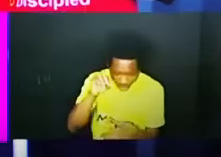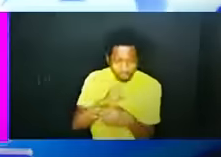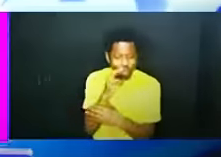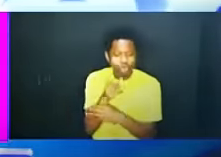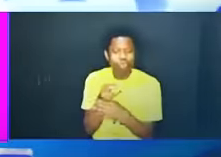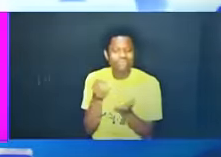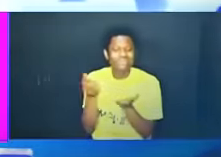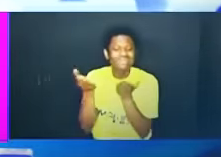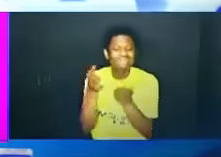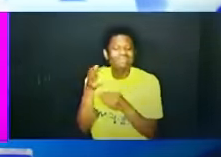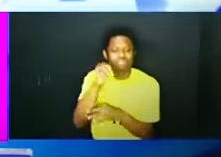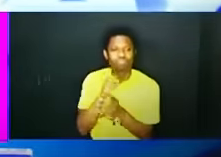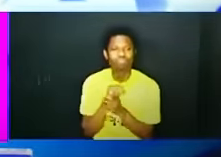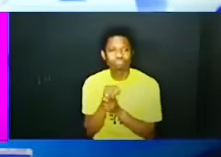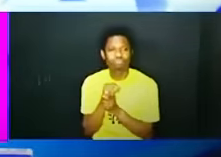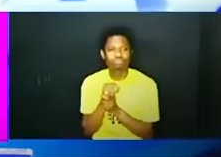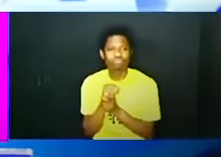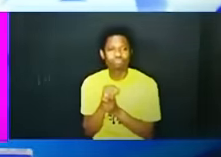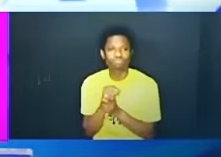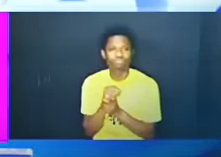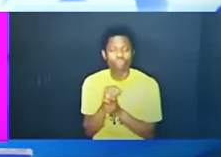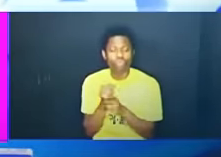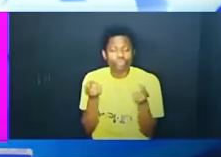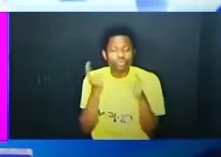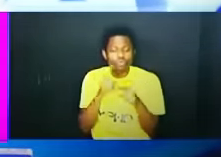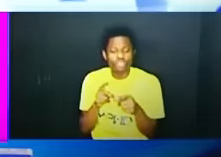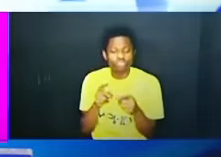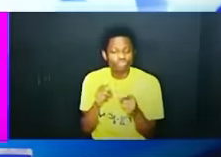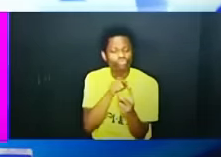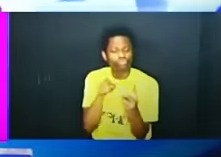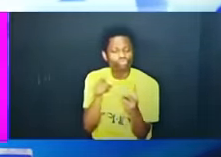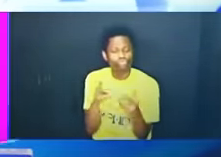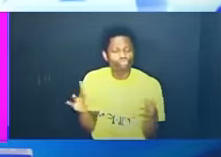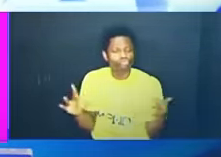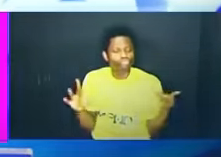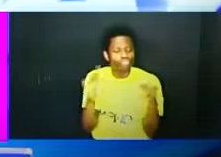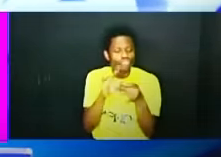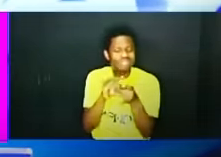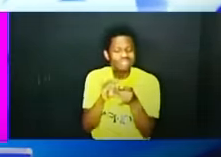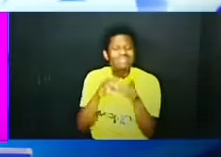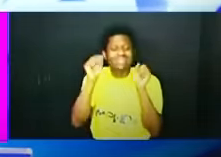So when you put these two together, you can say that thou shalt not worship